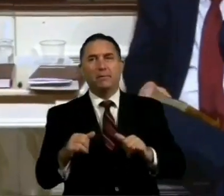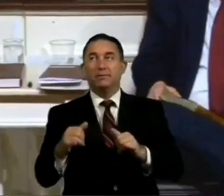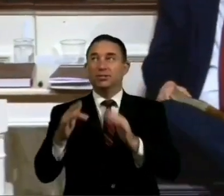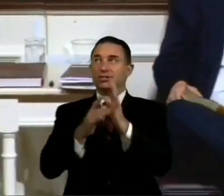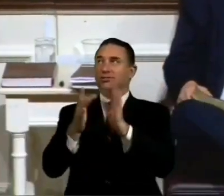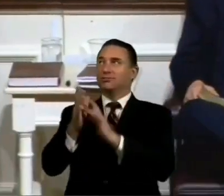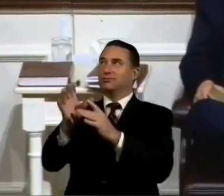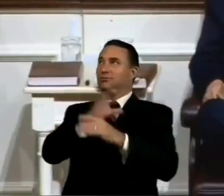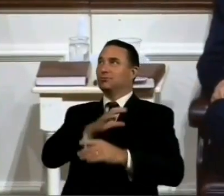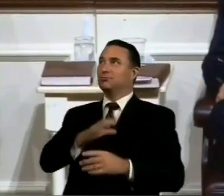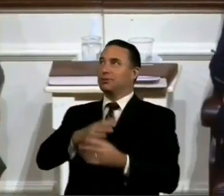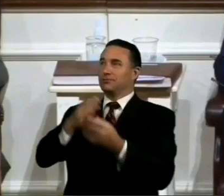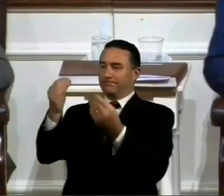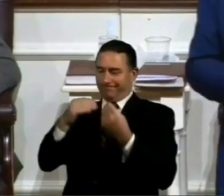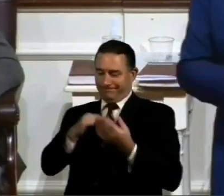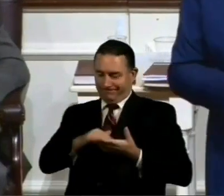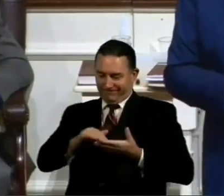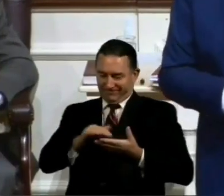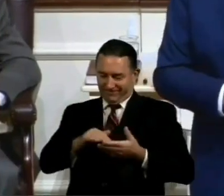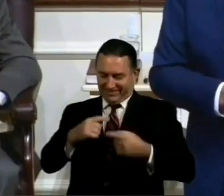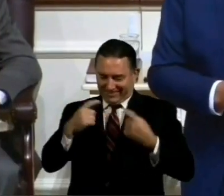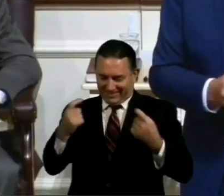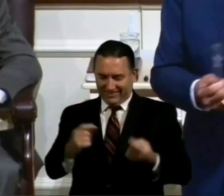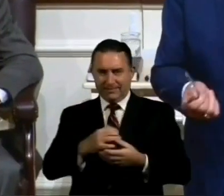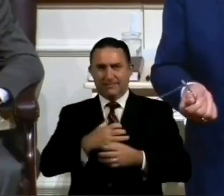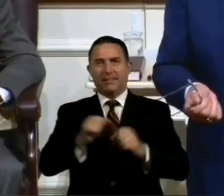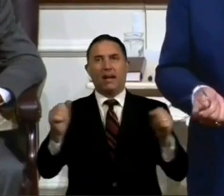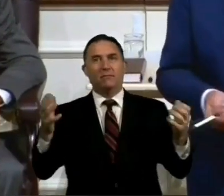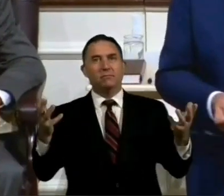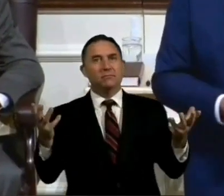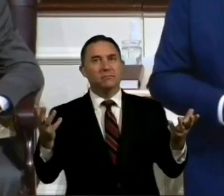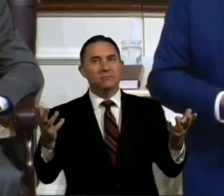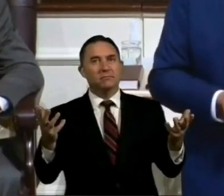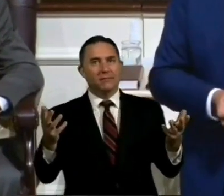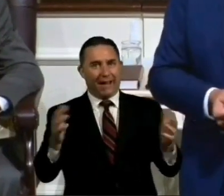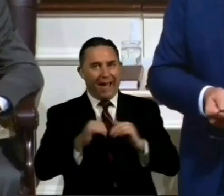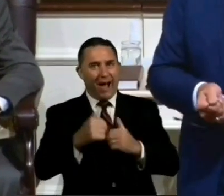Jesus Christ to forgive their sins and save them. That's the only way you get saved.